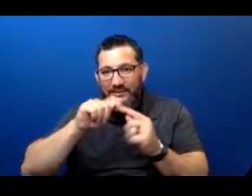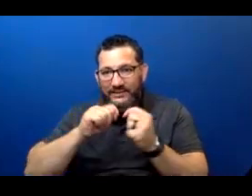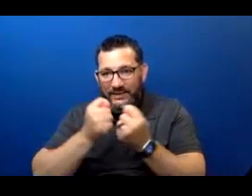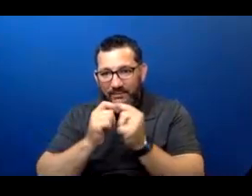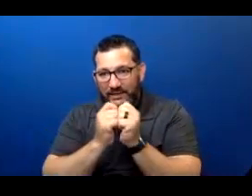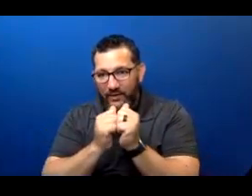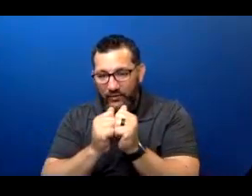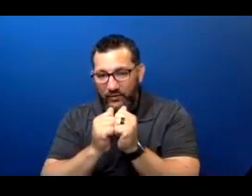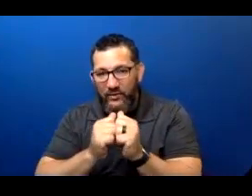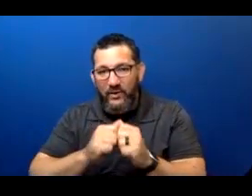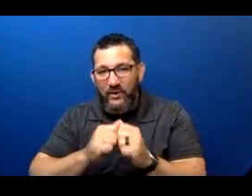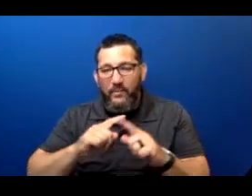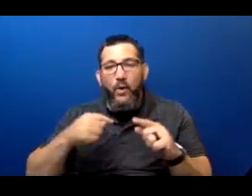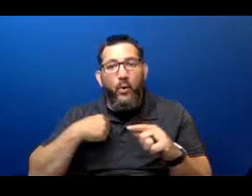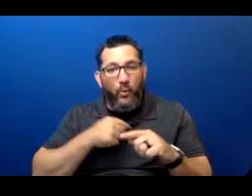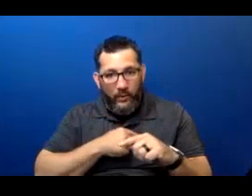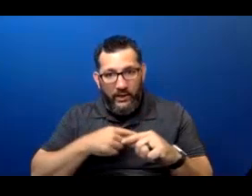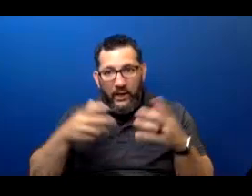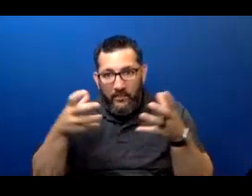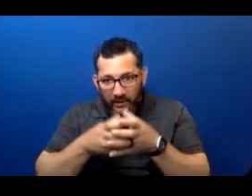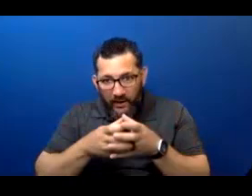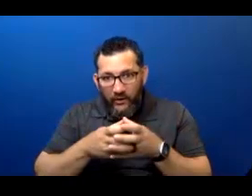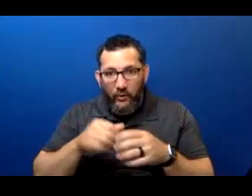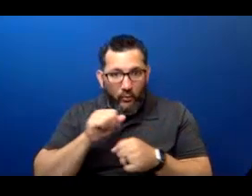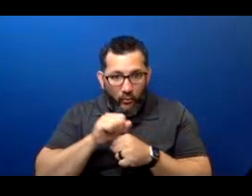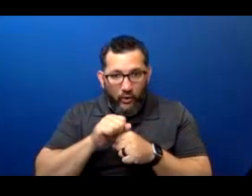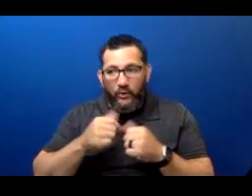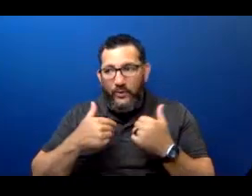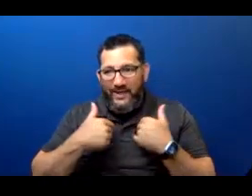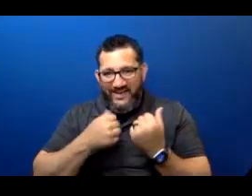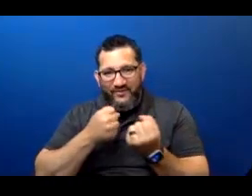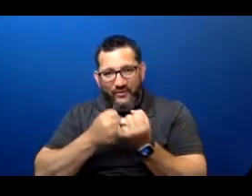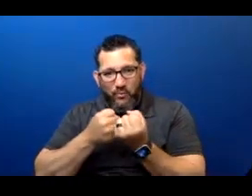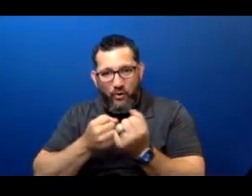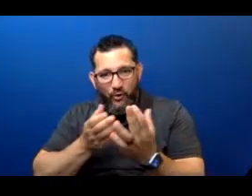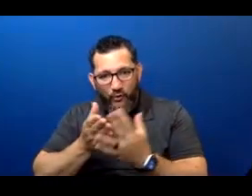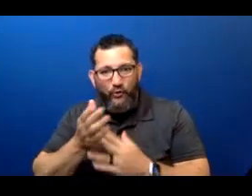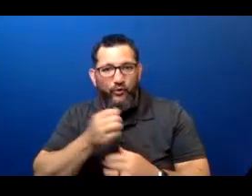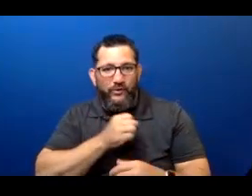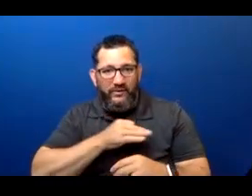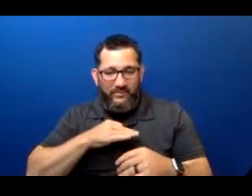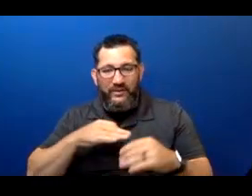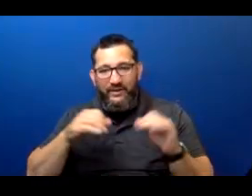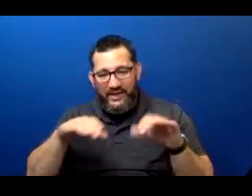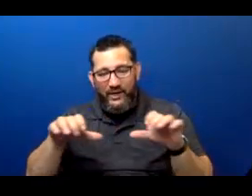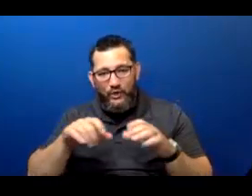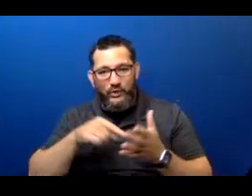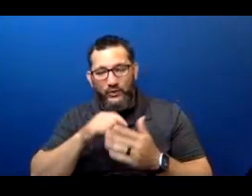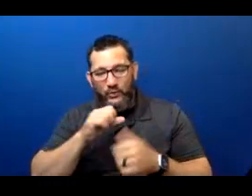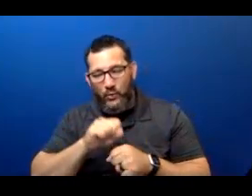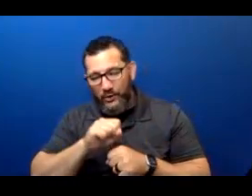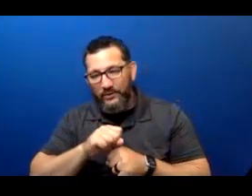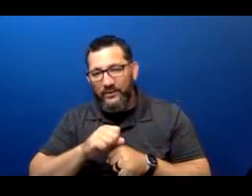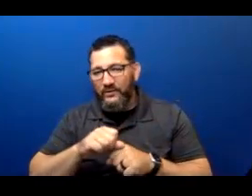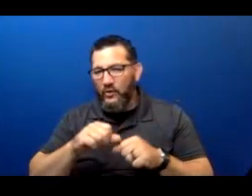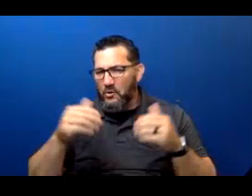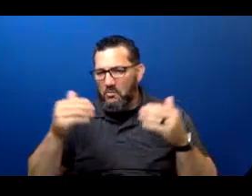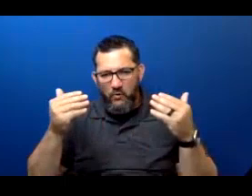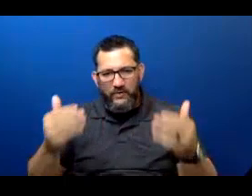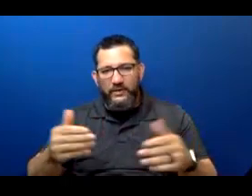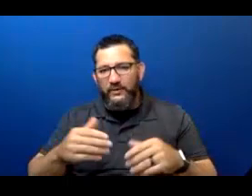that when we come together and we have support through personnel, that we can do this work. And so let's just move